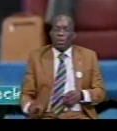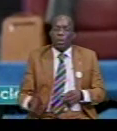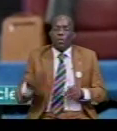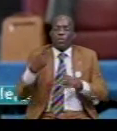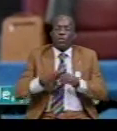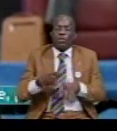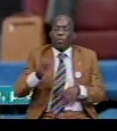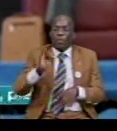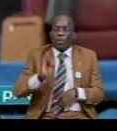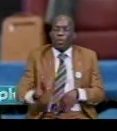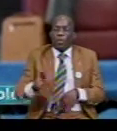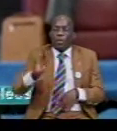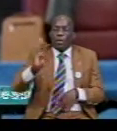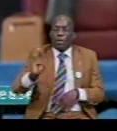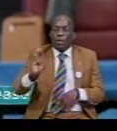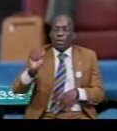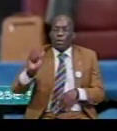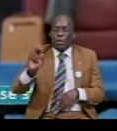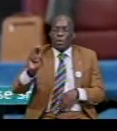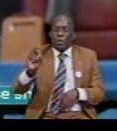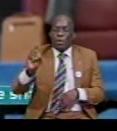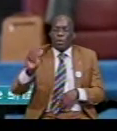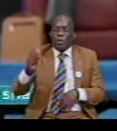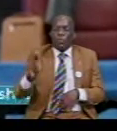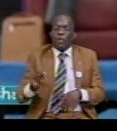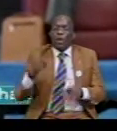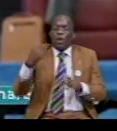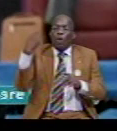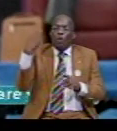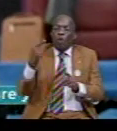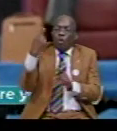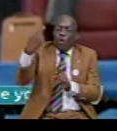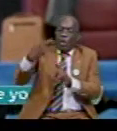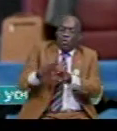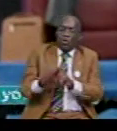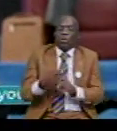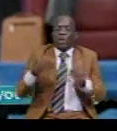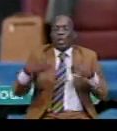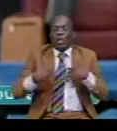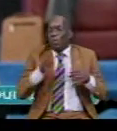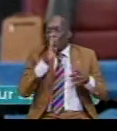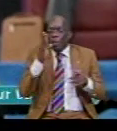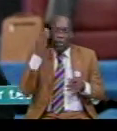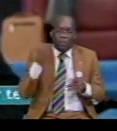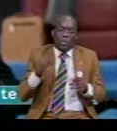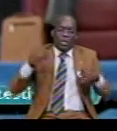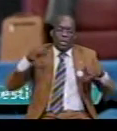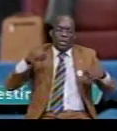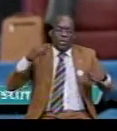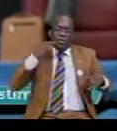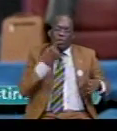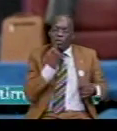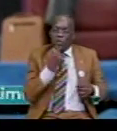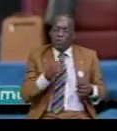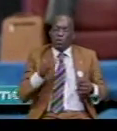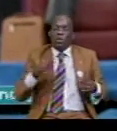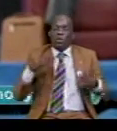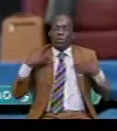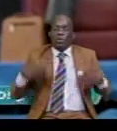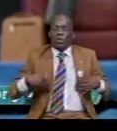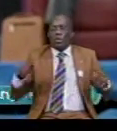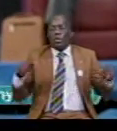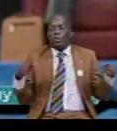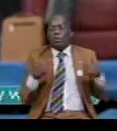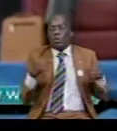a month now, I've been experiencing body pain, serious body pain and severe headache. I was here on Thursday,